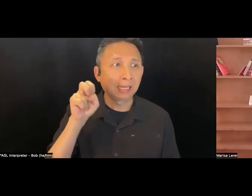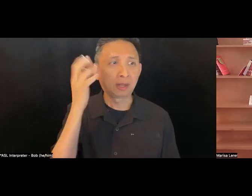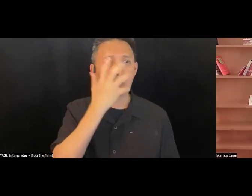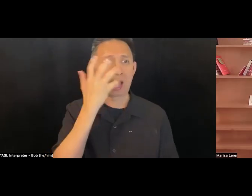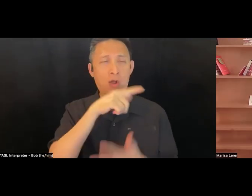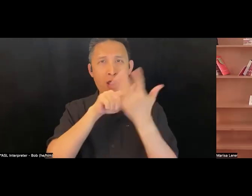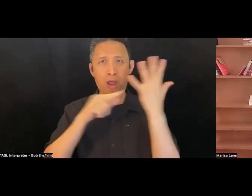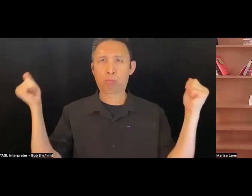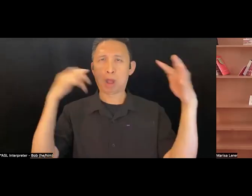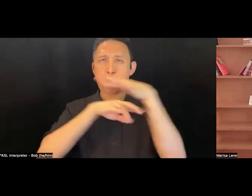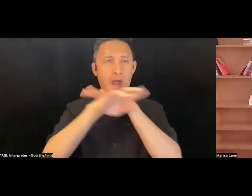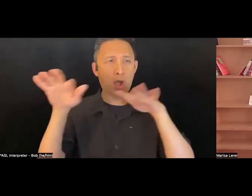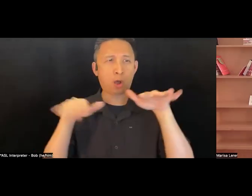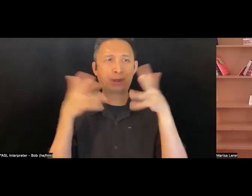together.